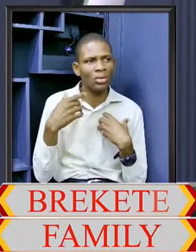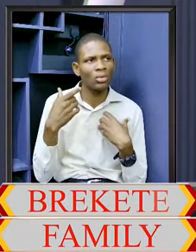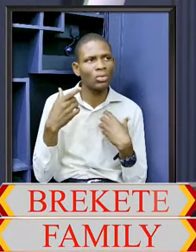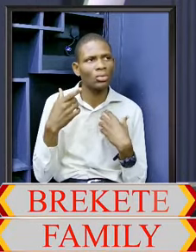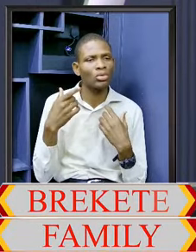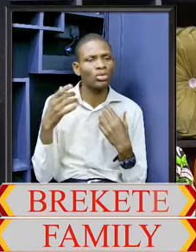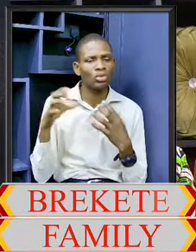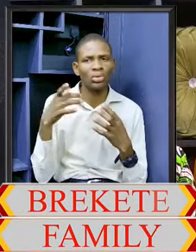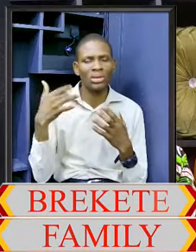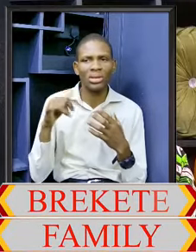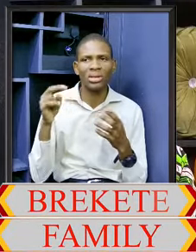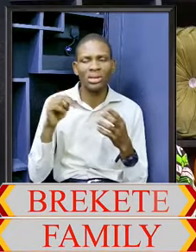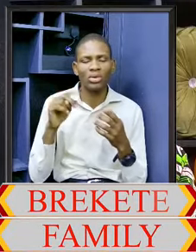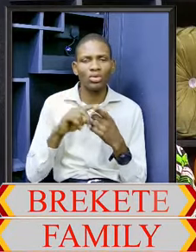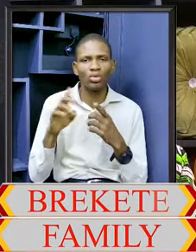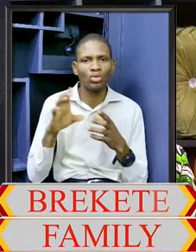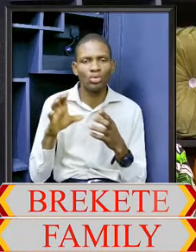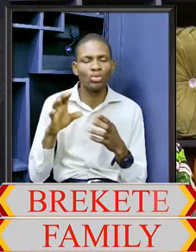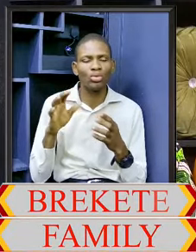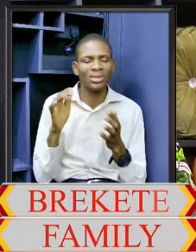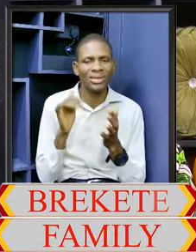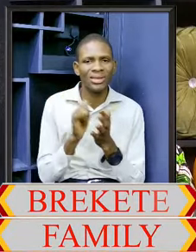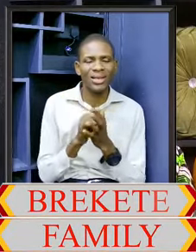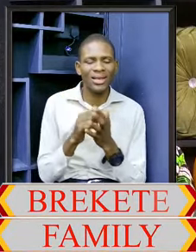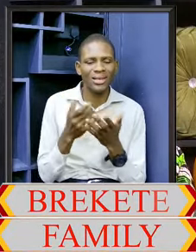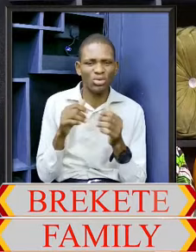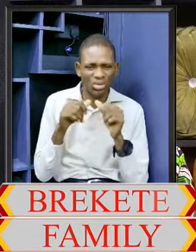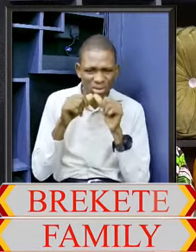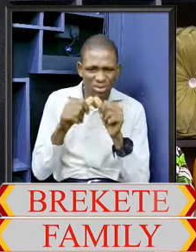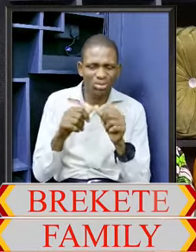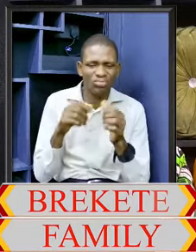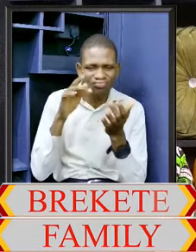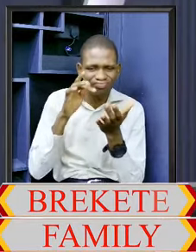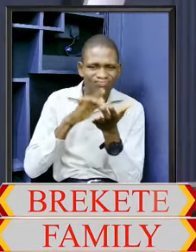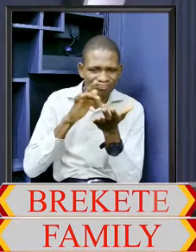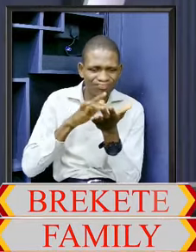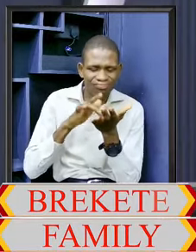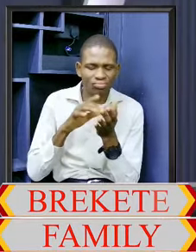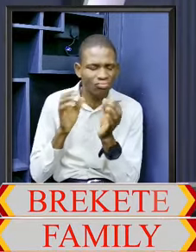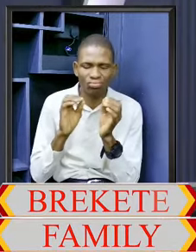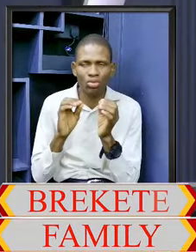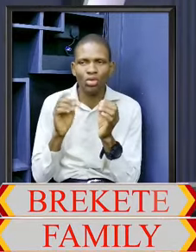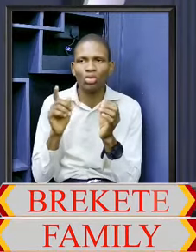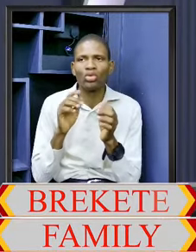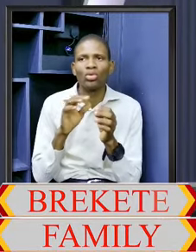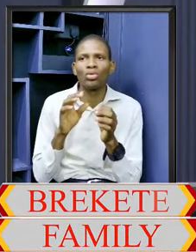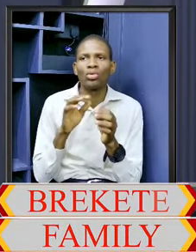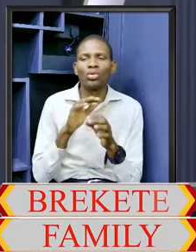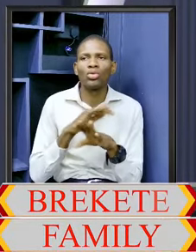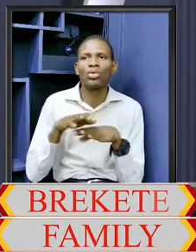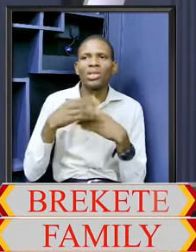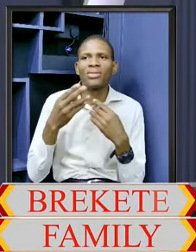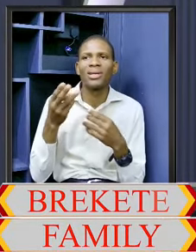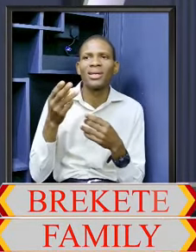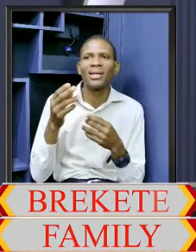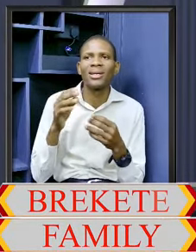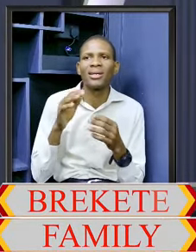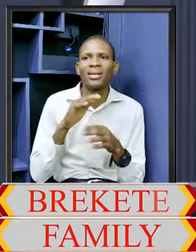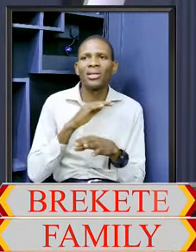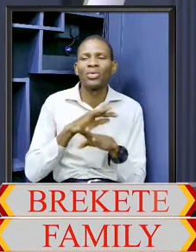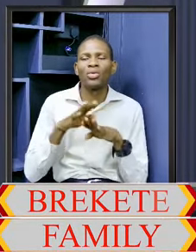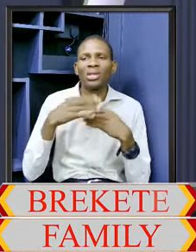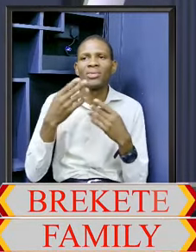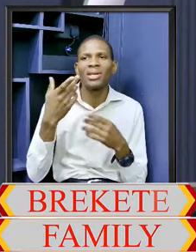routine medication. No. I know, say you've been answering them before. Yes, I've been answering them. Uh-huh. You say no. Nothing. You don't then, give any, no,